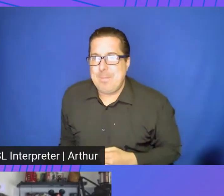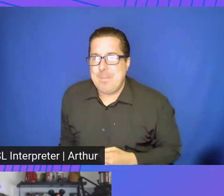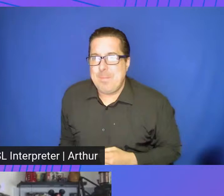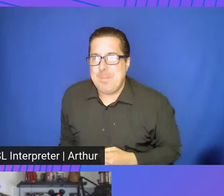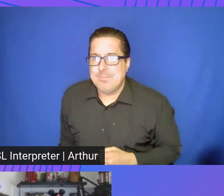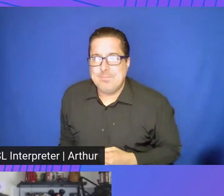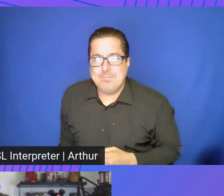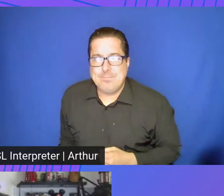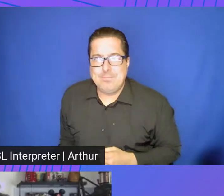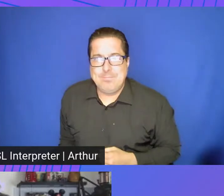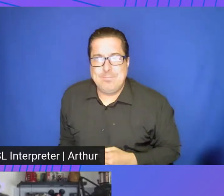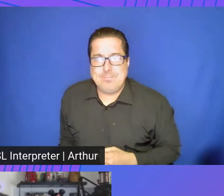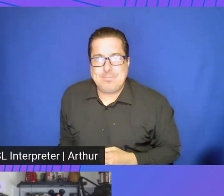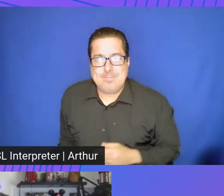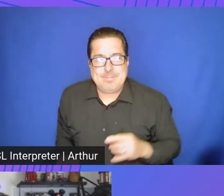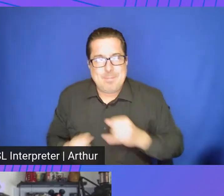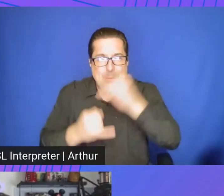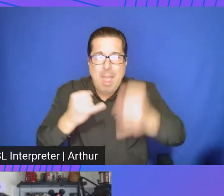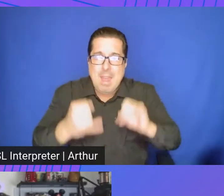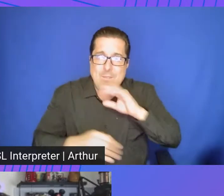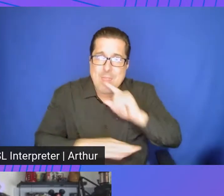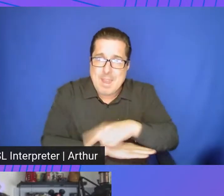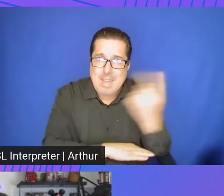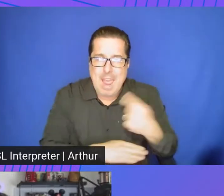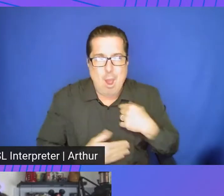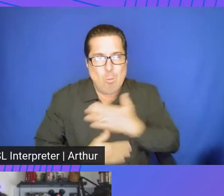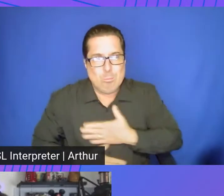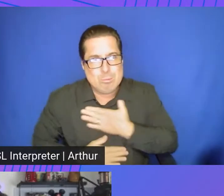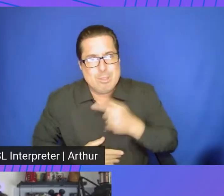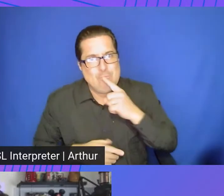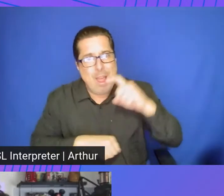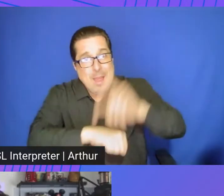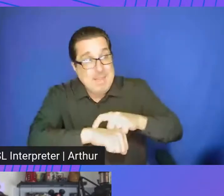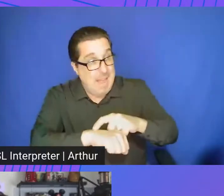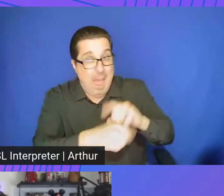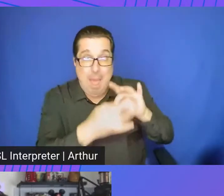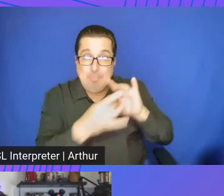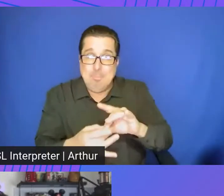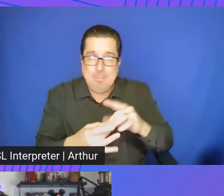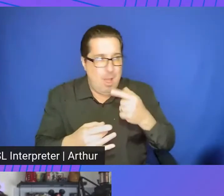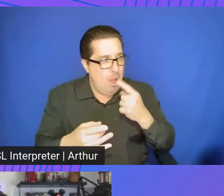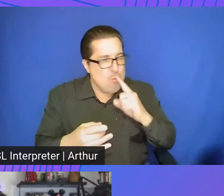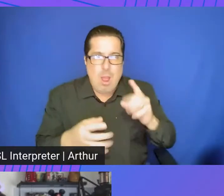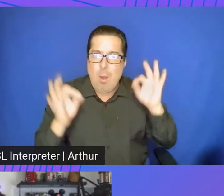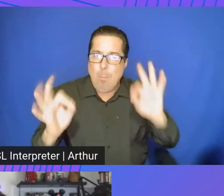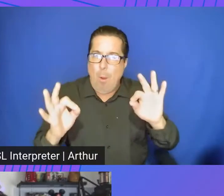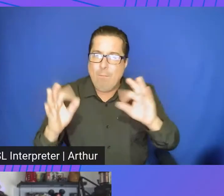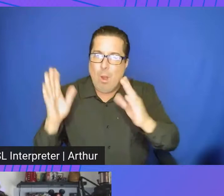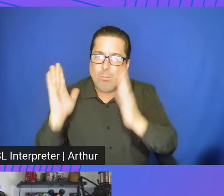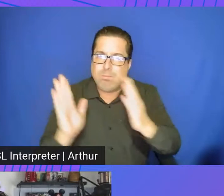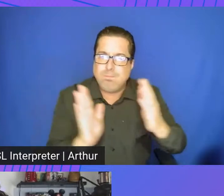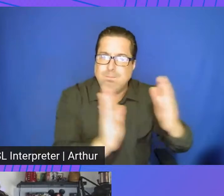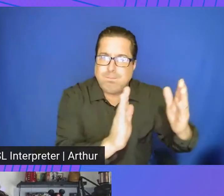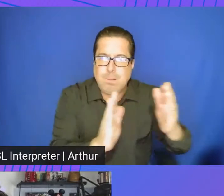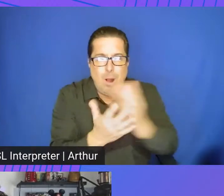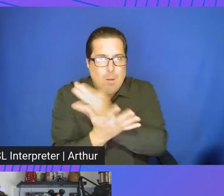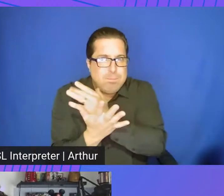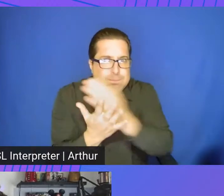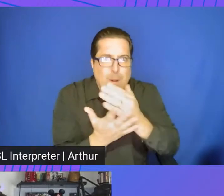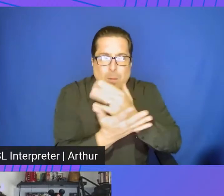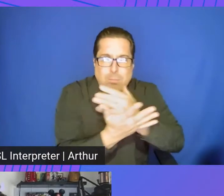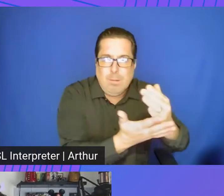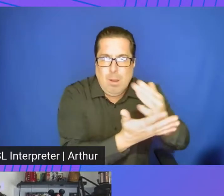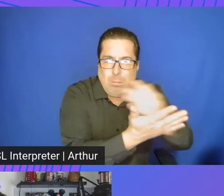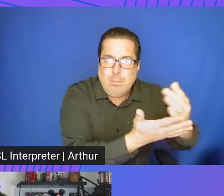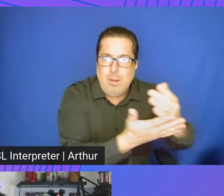think timing-wise, we're just about wrapped up. So on behalf of myself, all of the developer